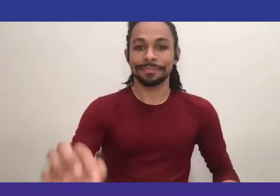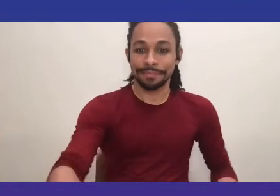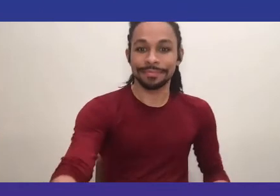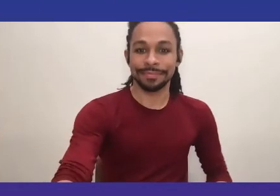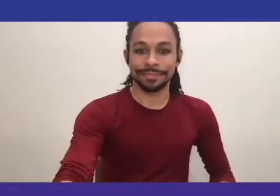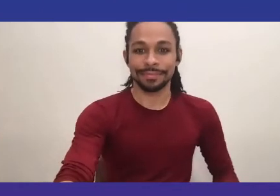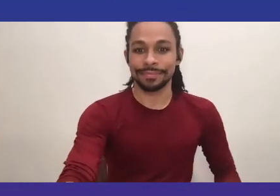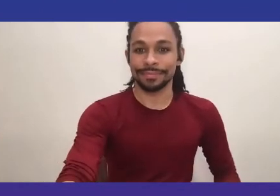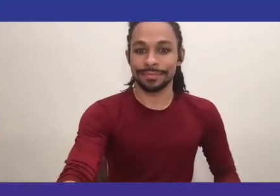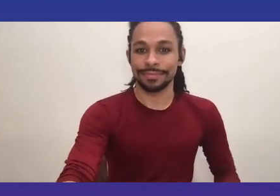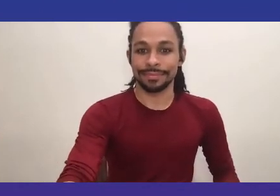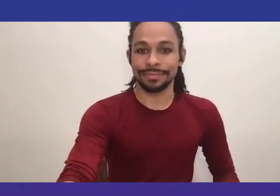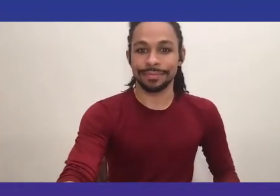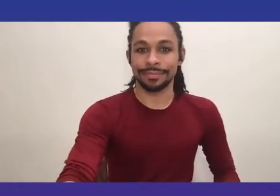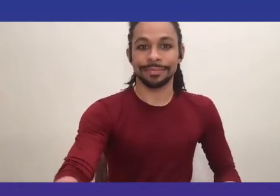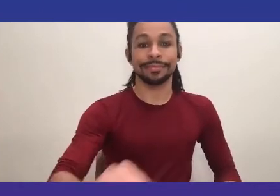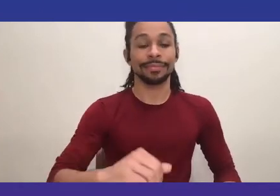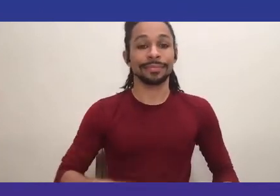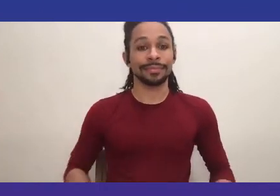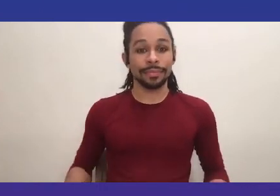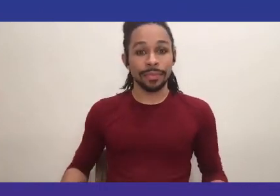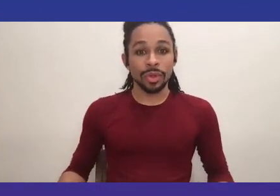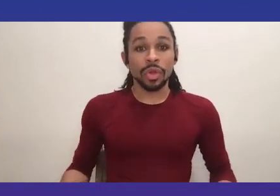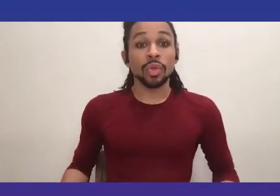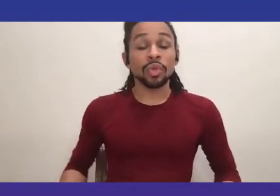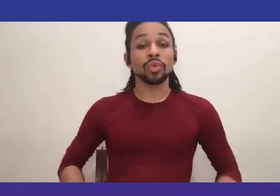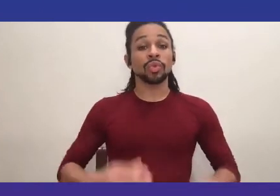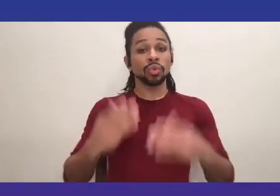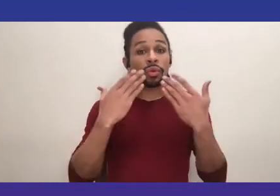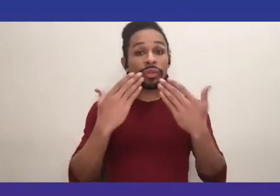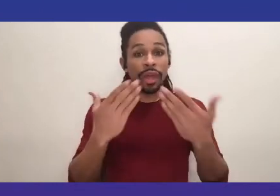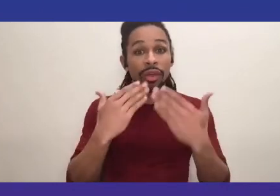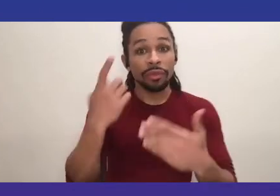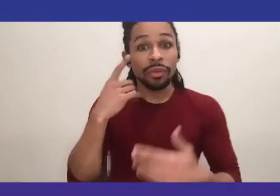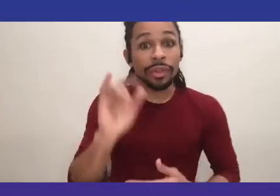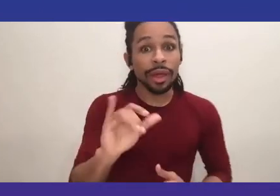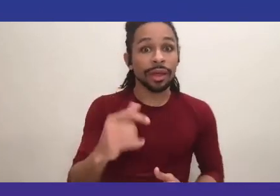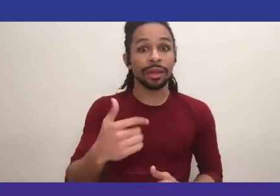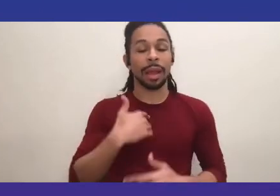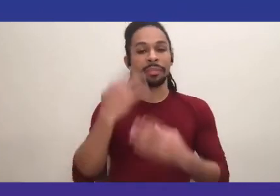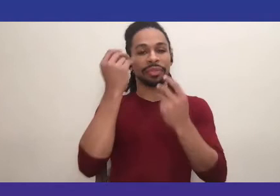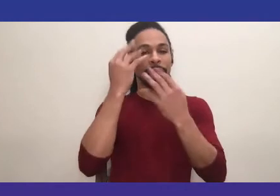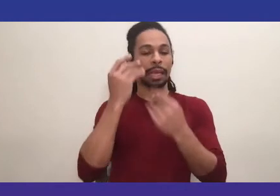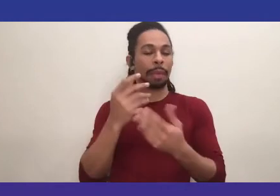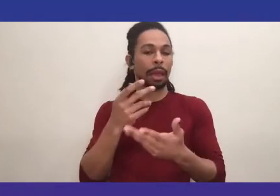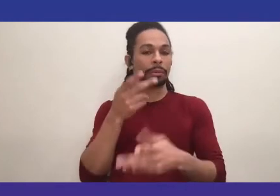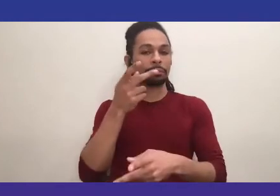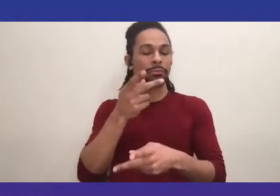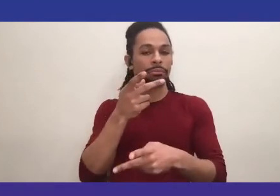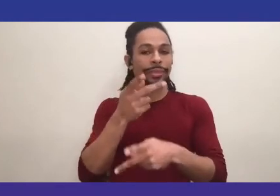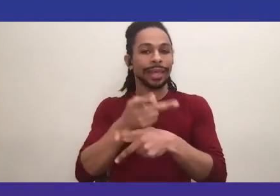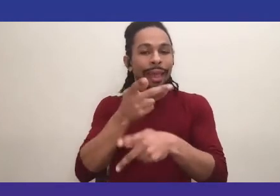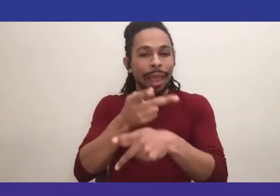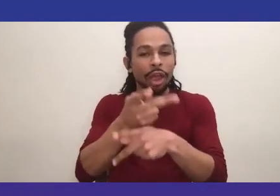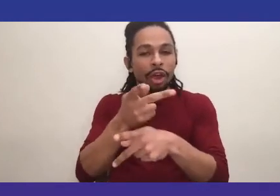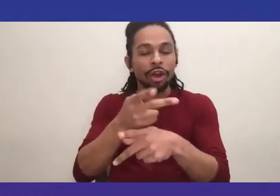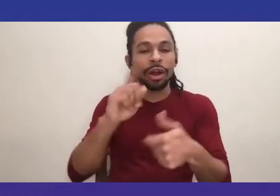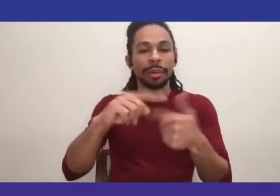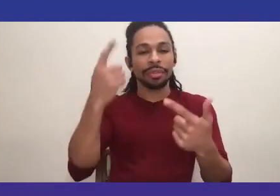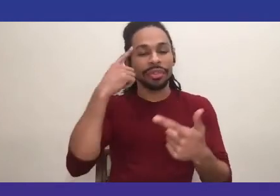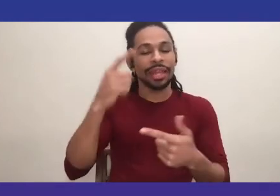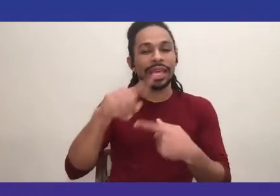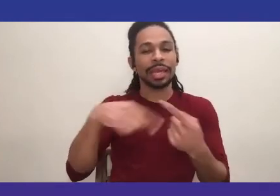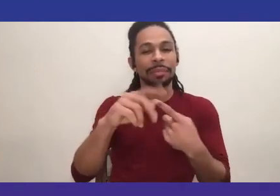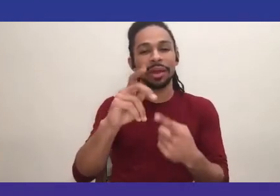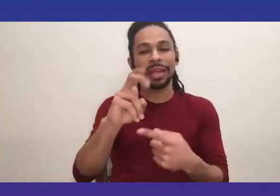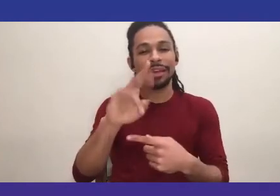Thank you for that. I'm thinking about care. I'm thinking about Kevin's grocery store dance and that